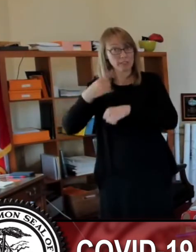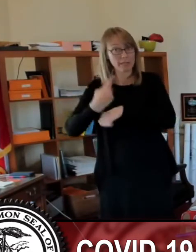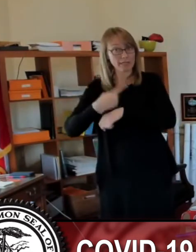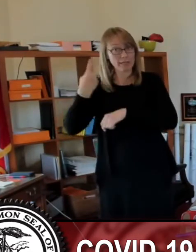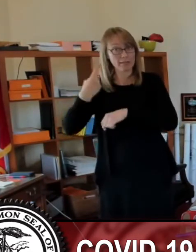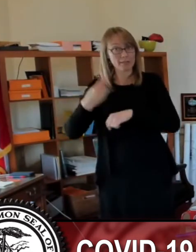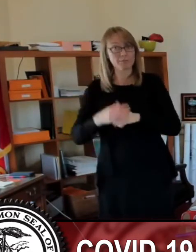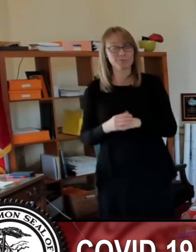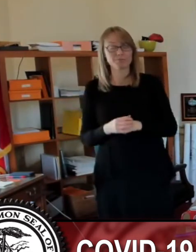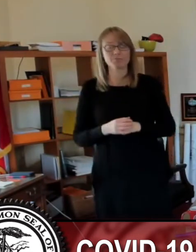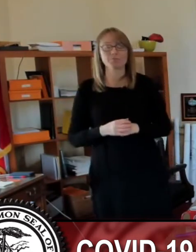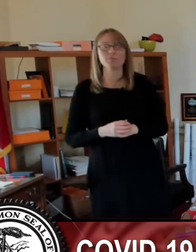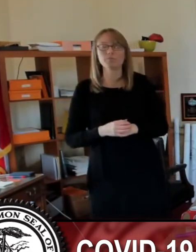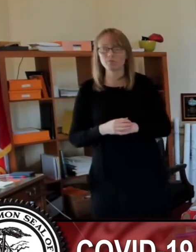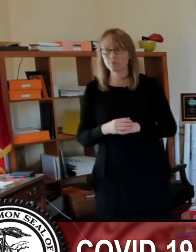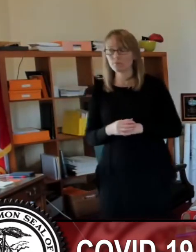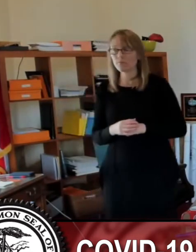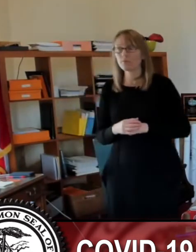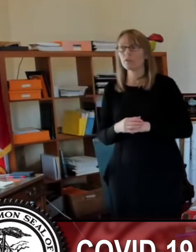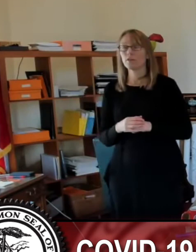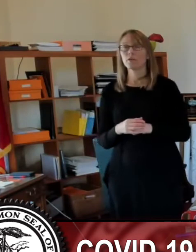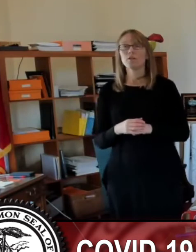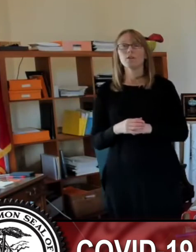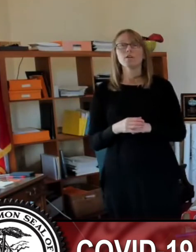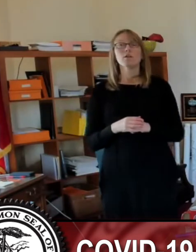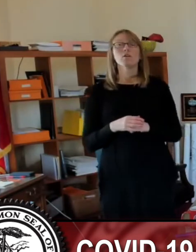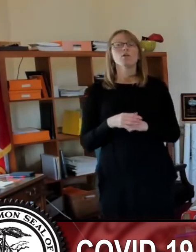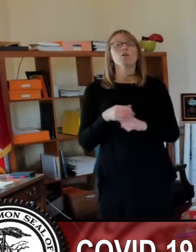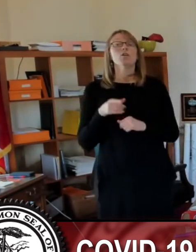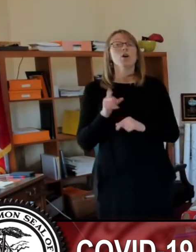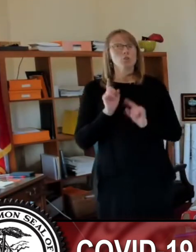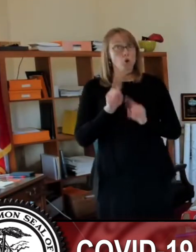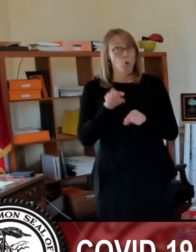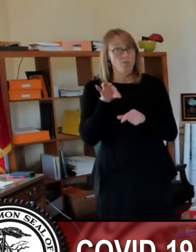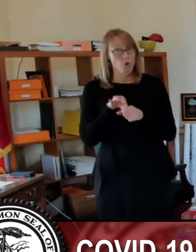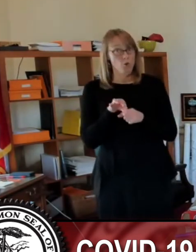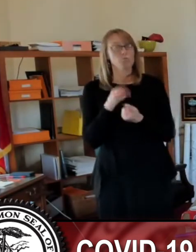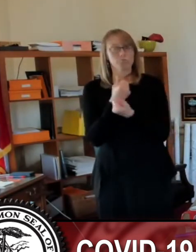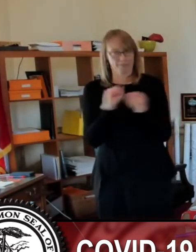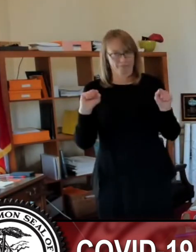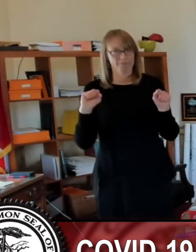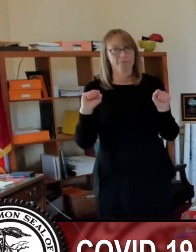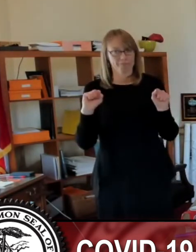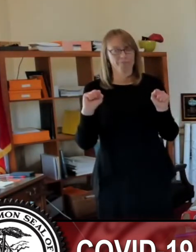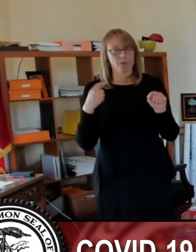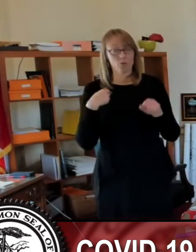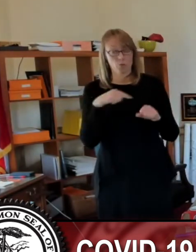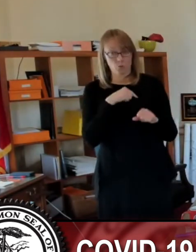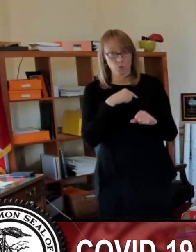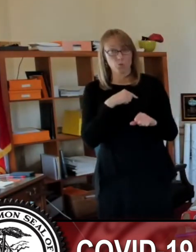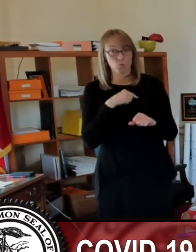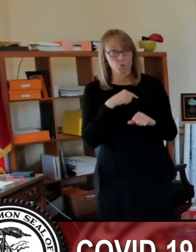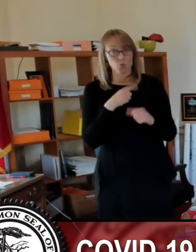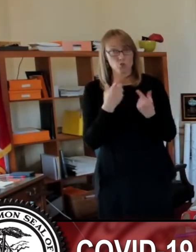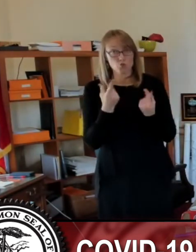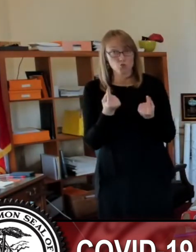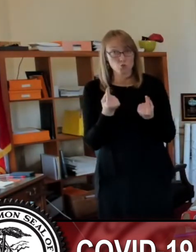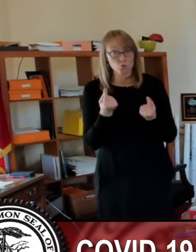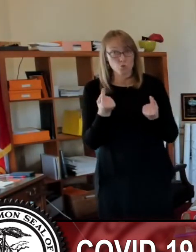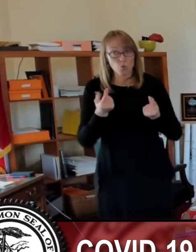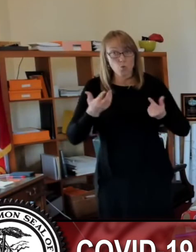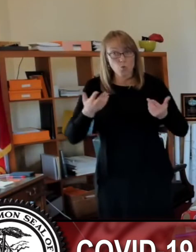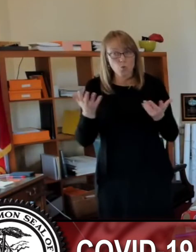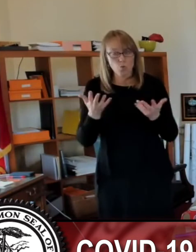polls. We are taking steps to be sure that the polls are adequately staffed and that